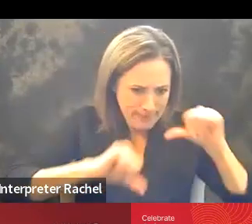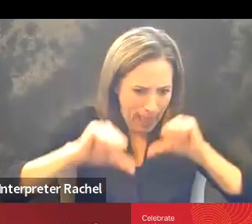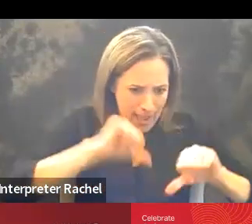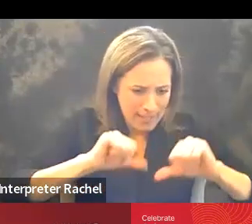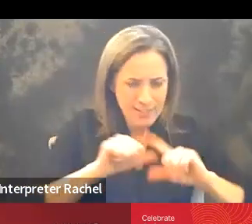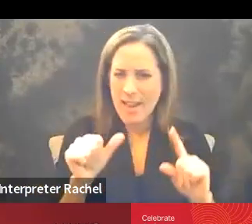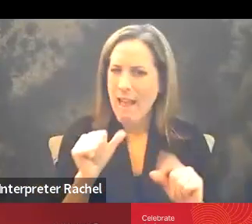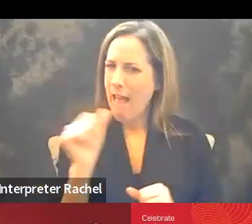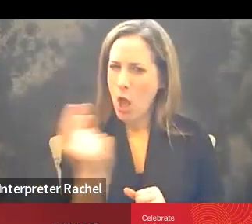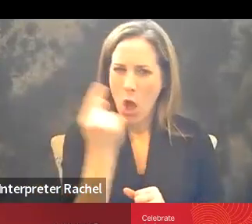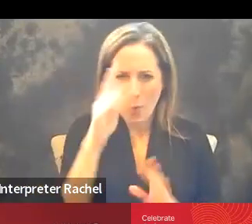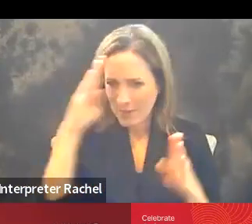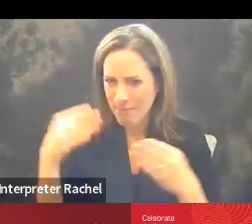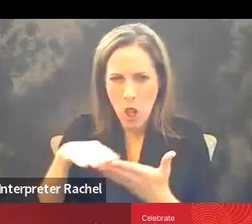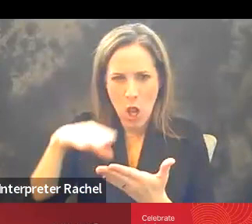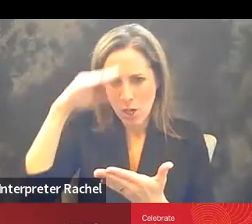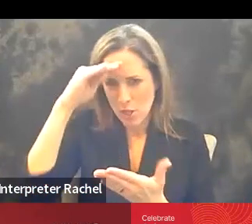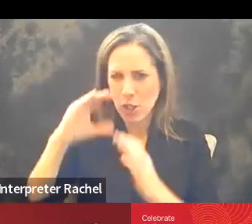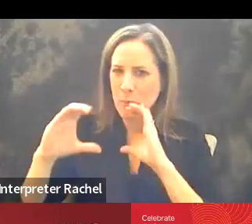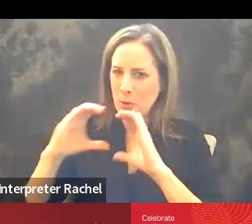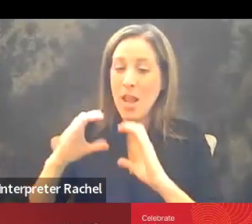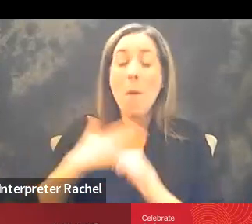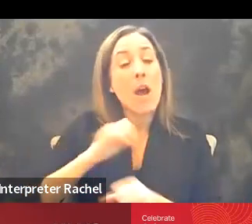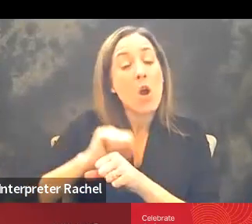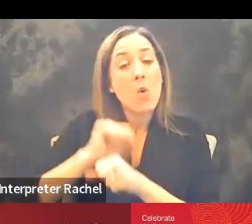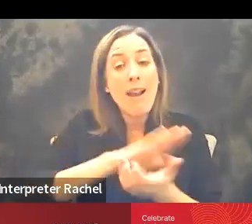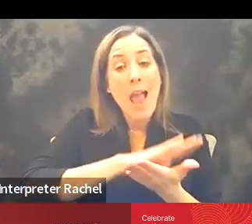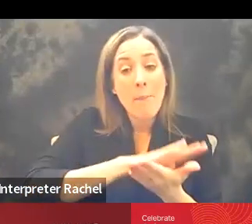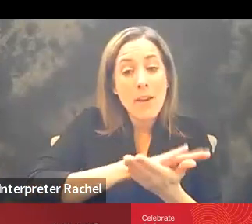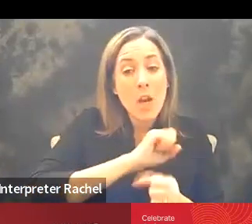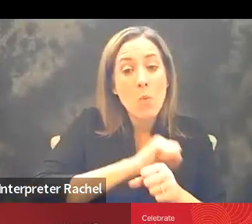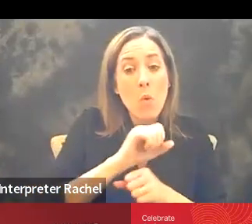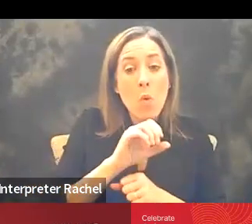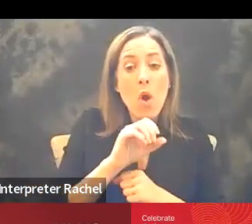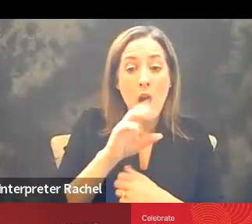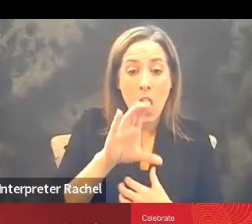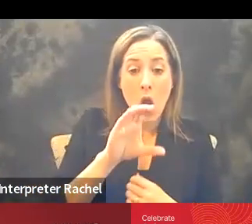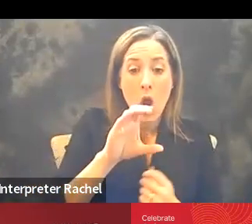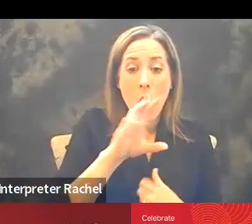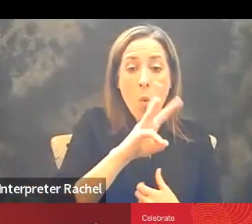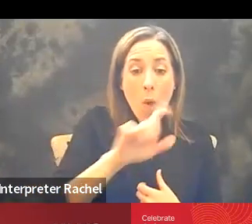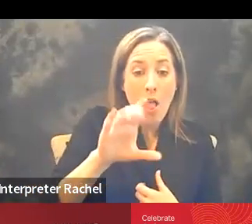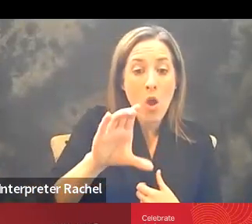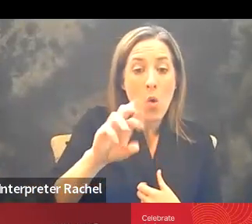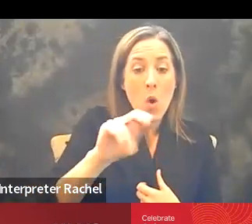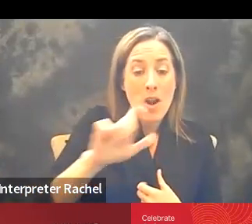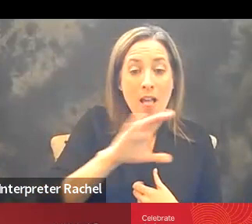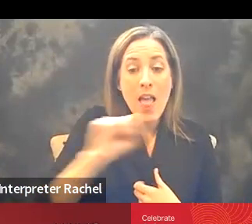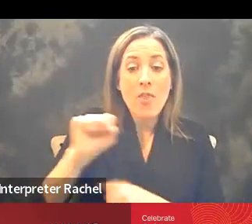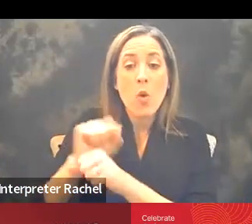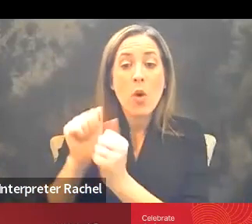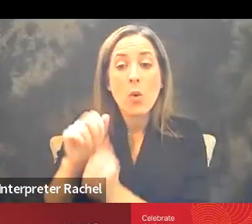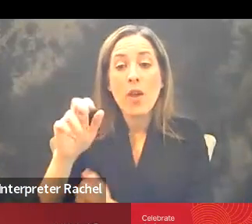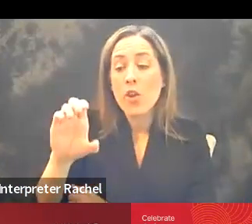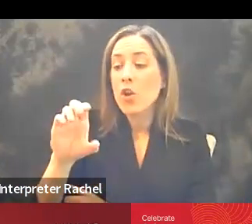to communicate. So the work that I do, kind of both in my academic job at Weill Cornell and also the work that I do with Critica, which is an